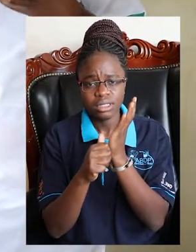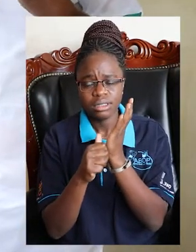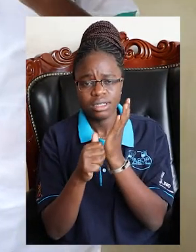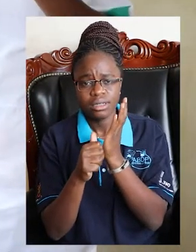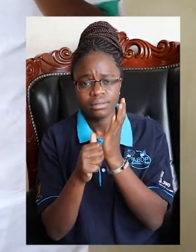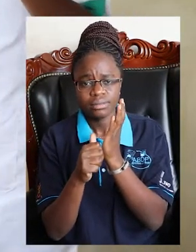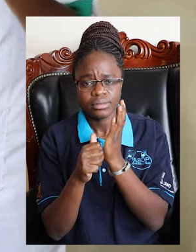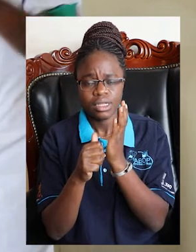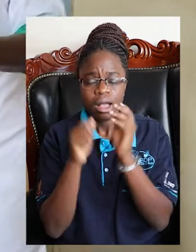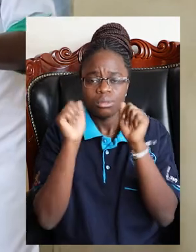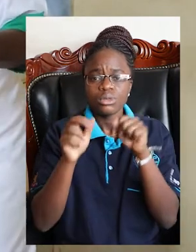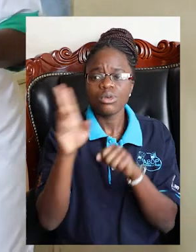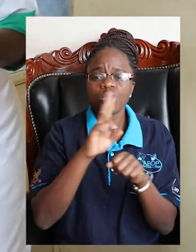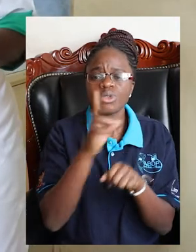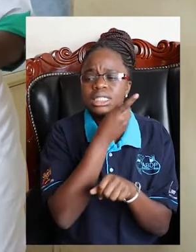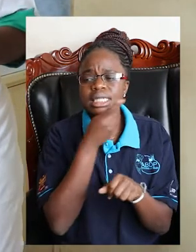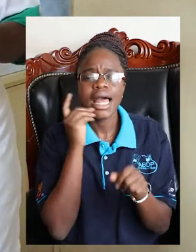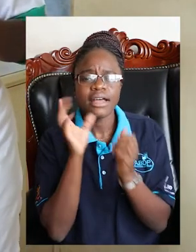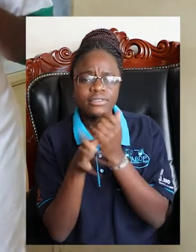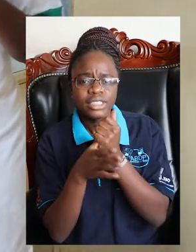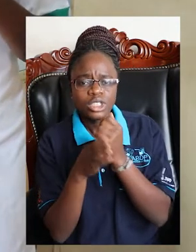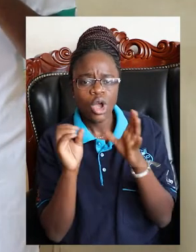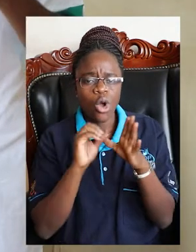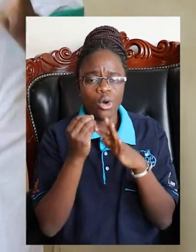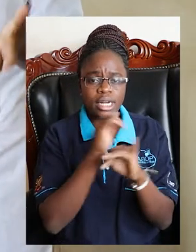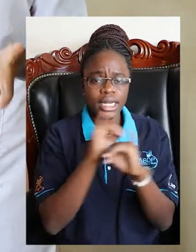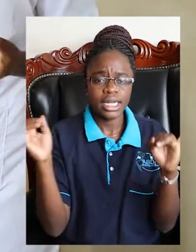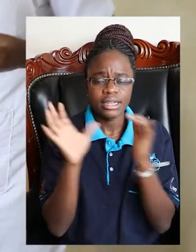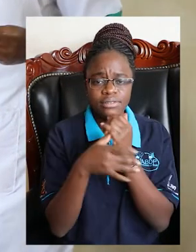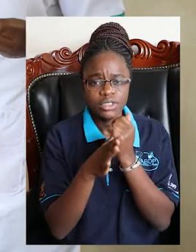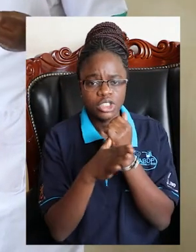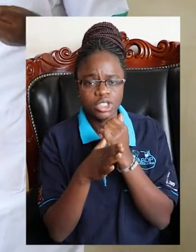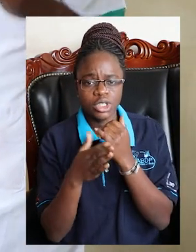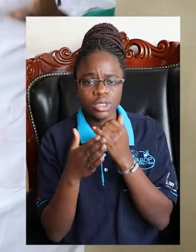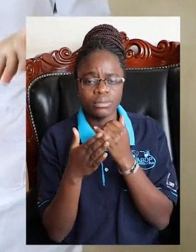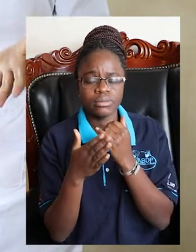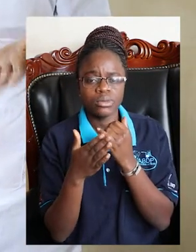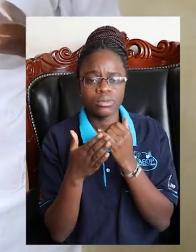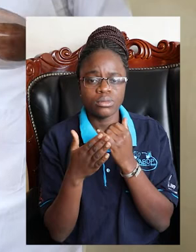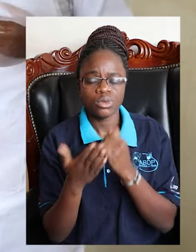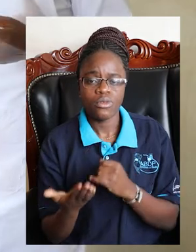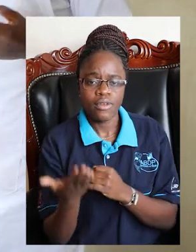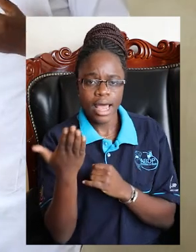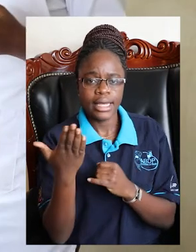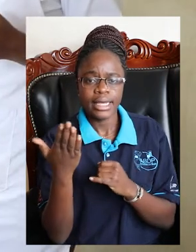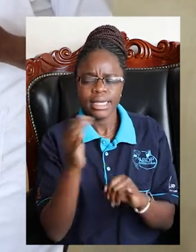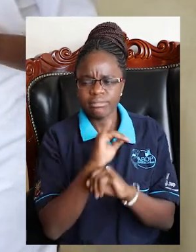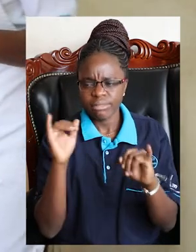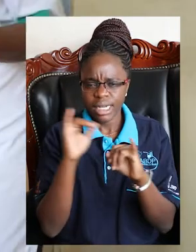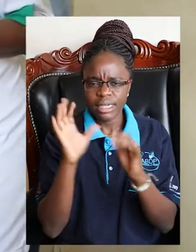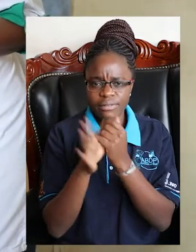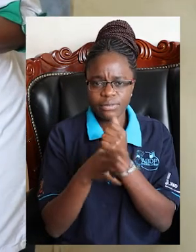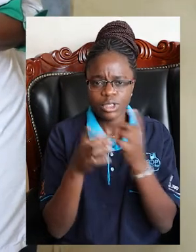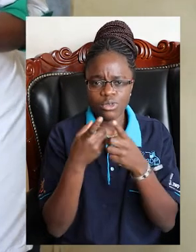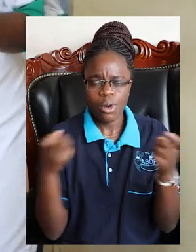use either dried fish, or you can use fresh fish, or you can use deep fried fish. So you'll get your fresh